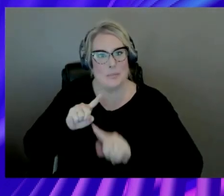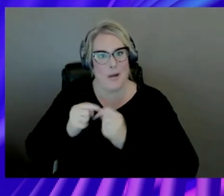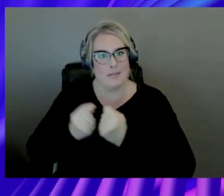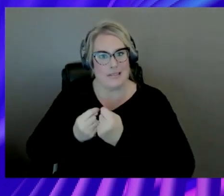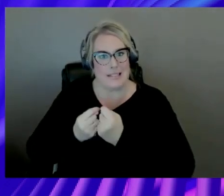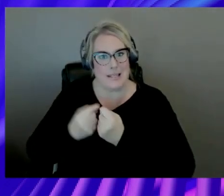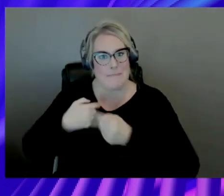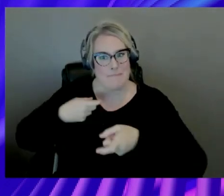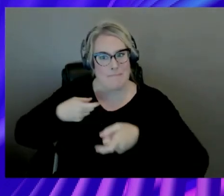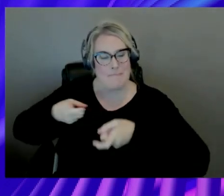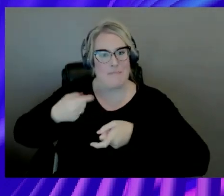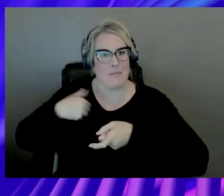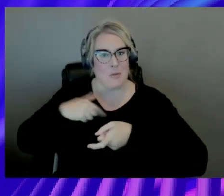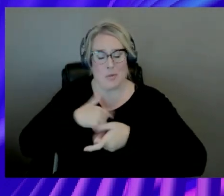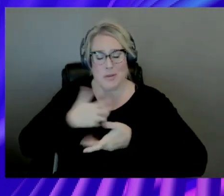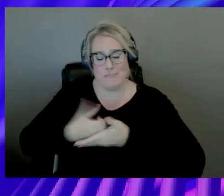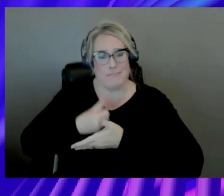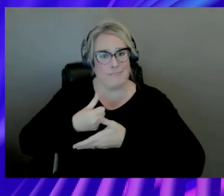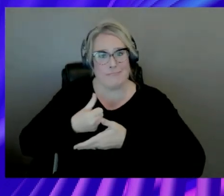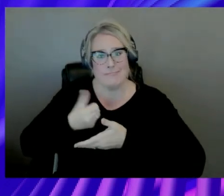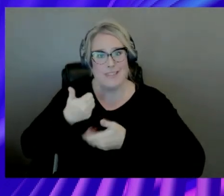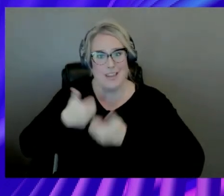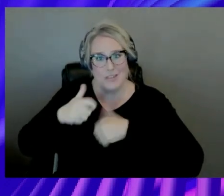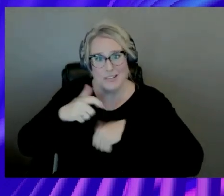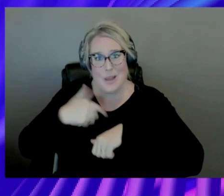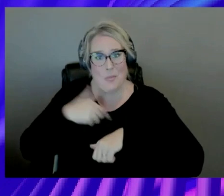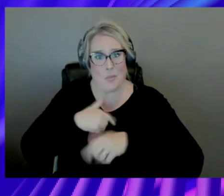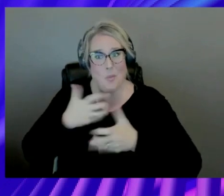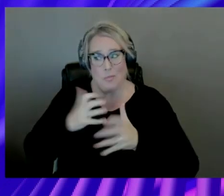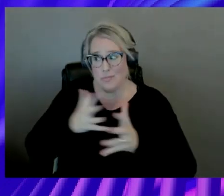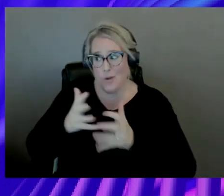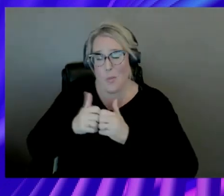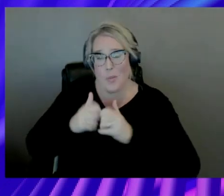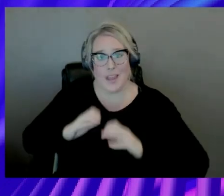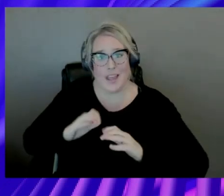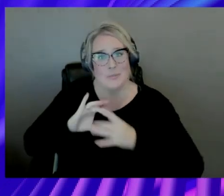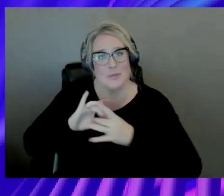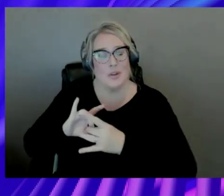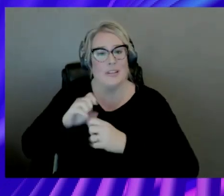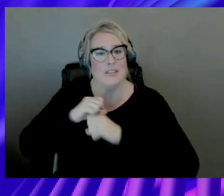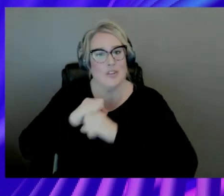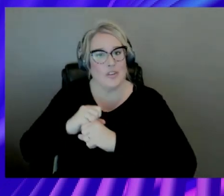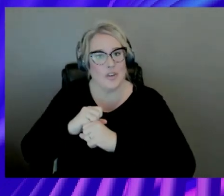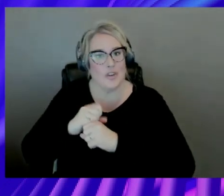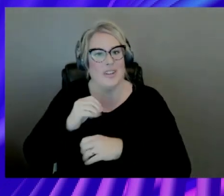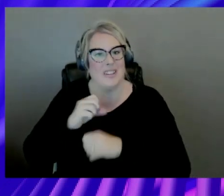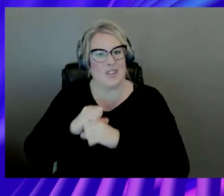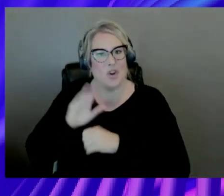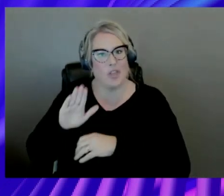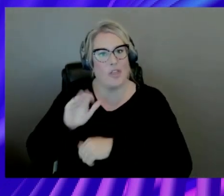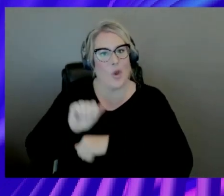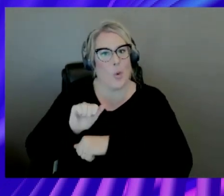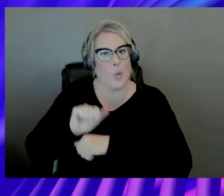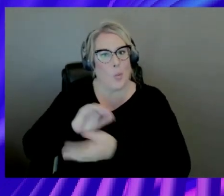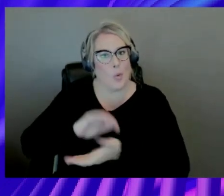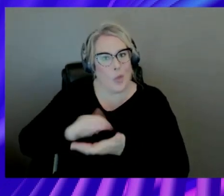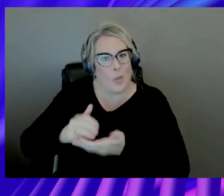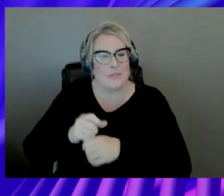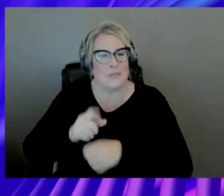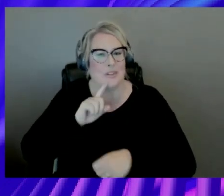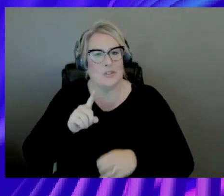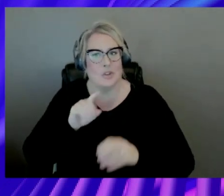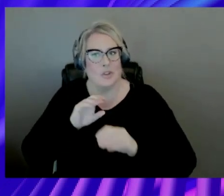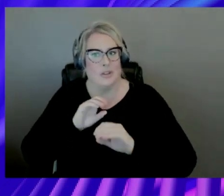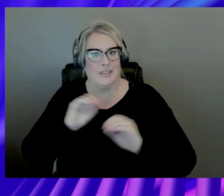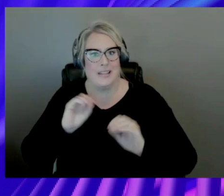every opportunity we can to talk with customers about security and securing their workloads, making sure nothing gets too